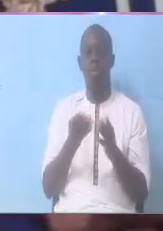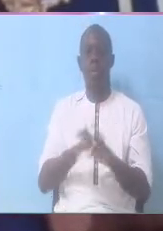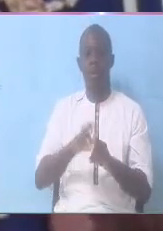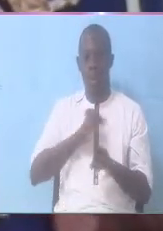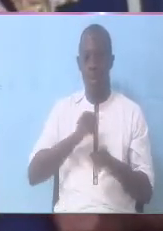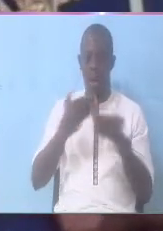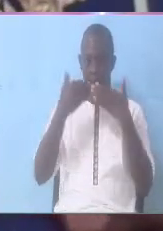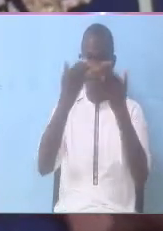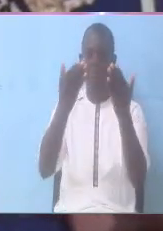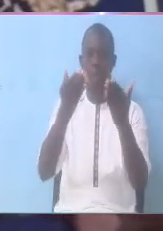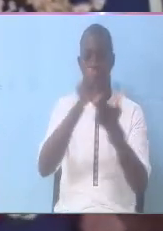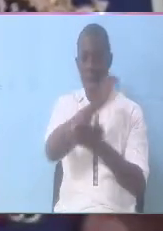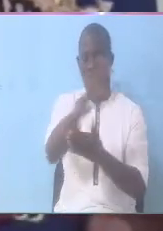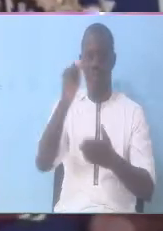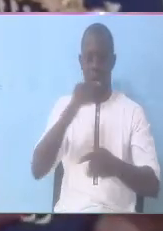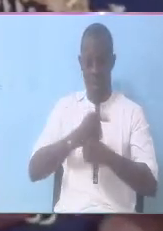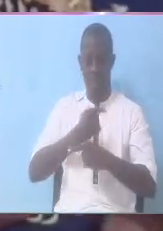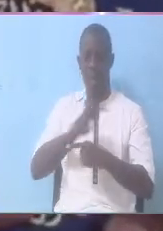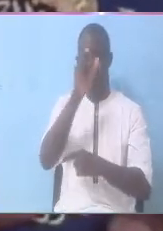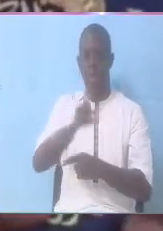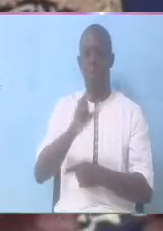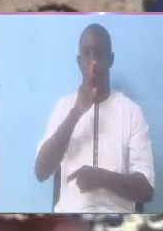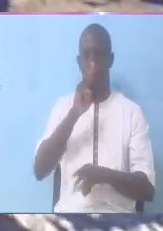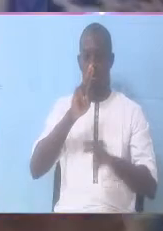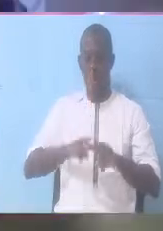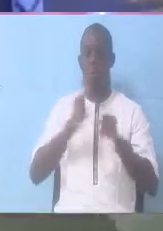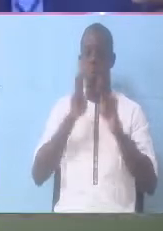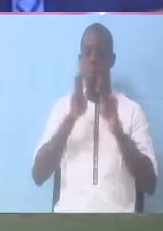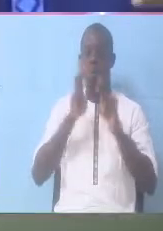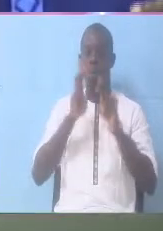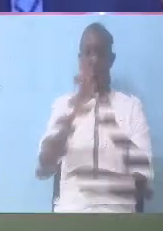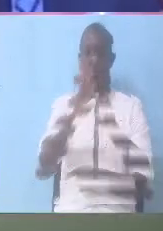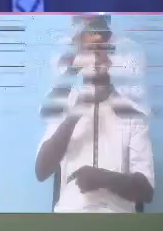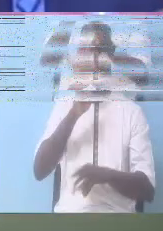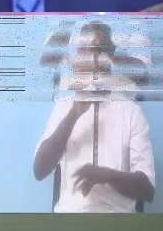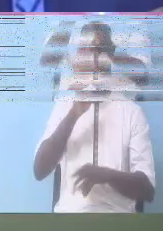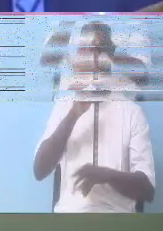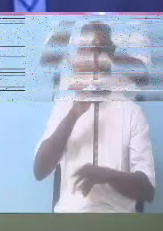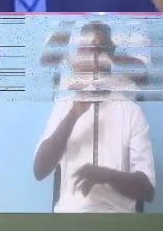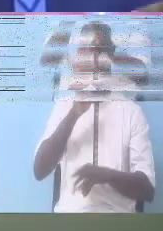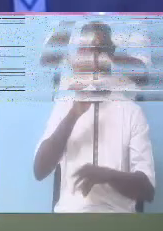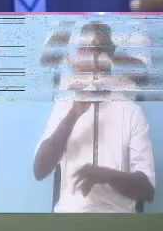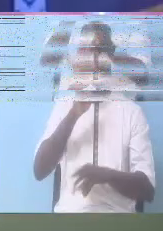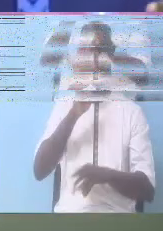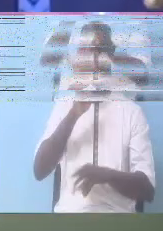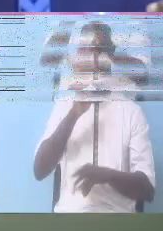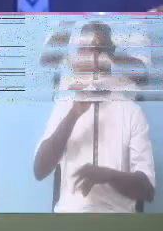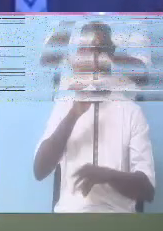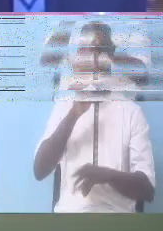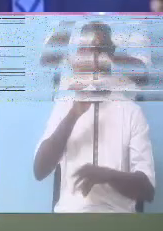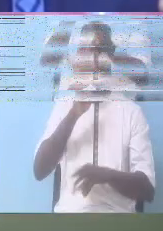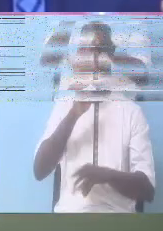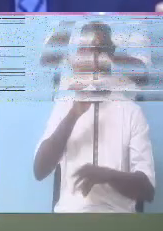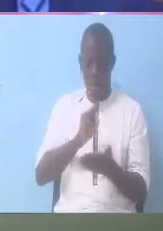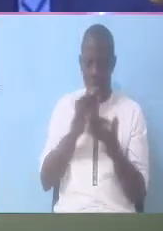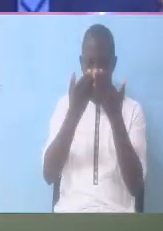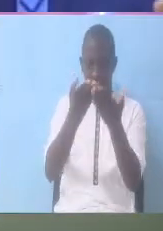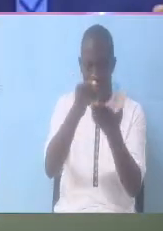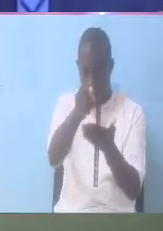Gambian who is watching. In fact, that is the reason why we gave you the Quran to